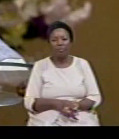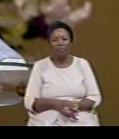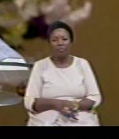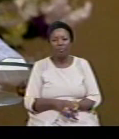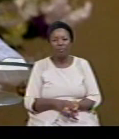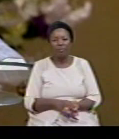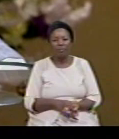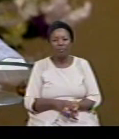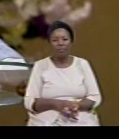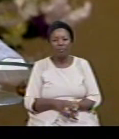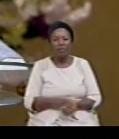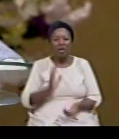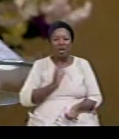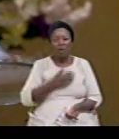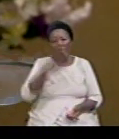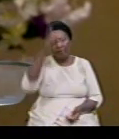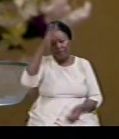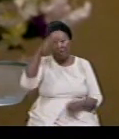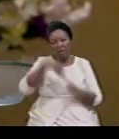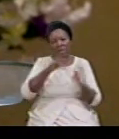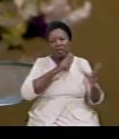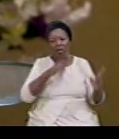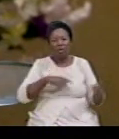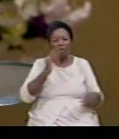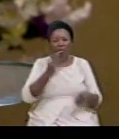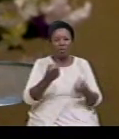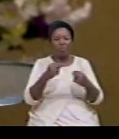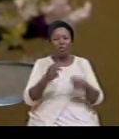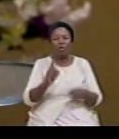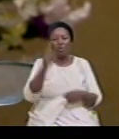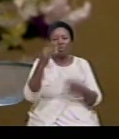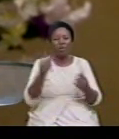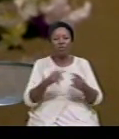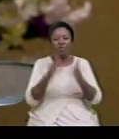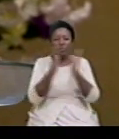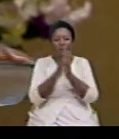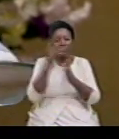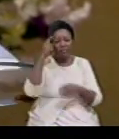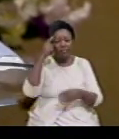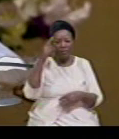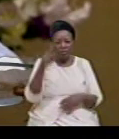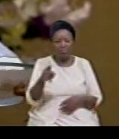Our Father in the Lord will be shortly coming up to pray for you.